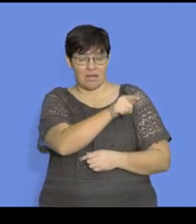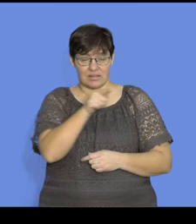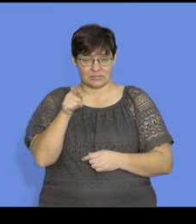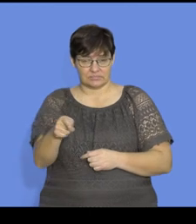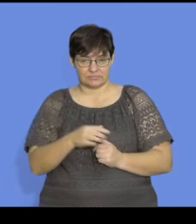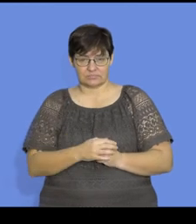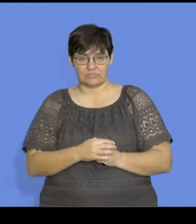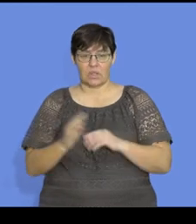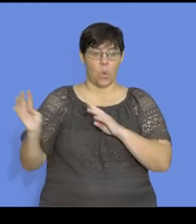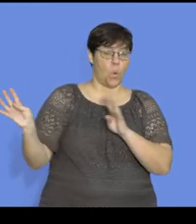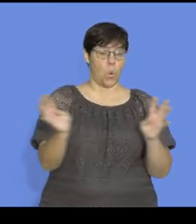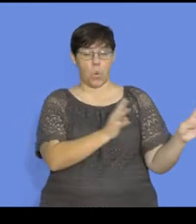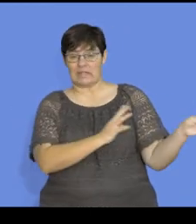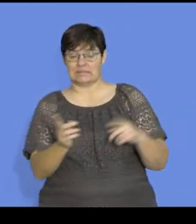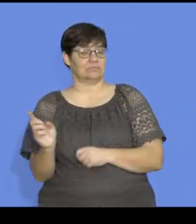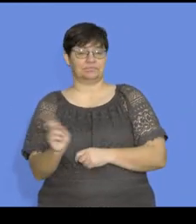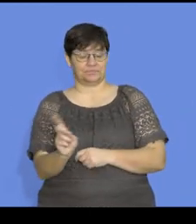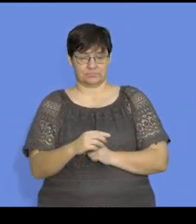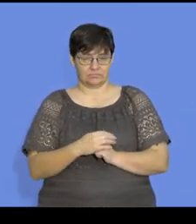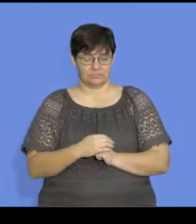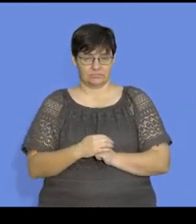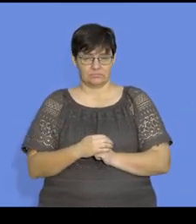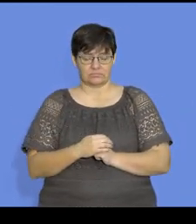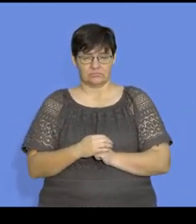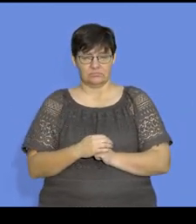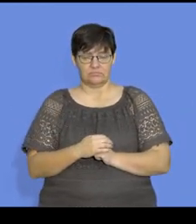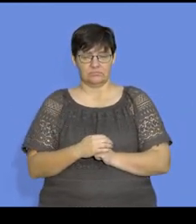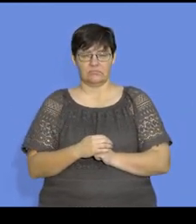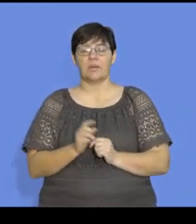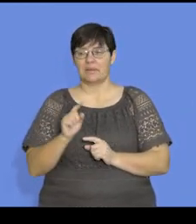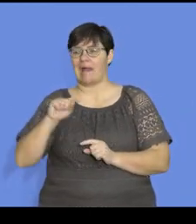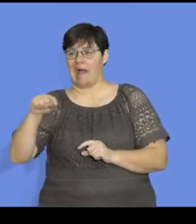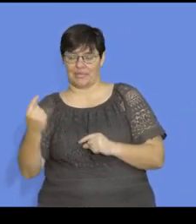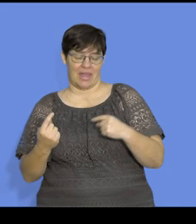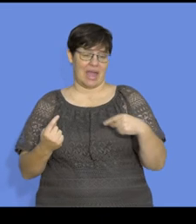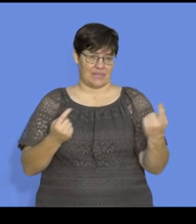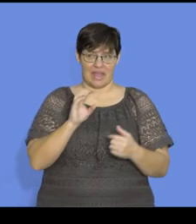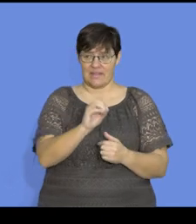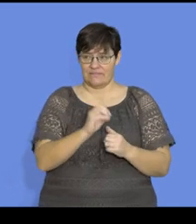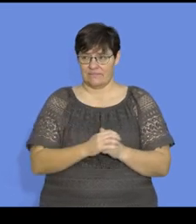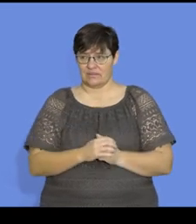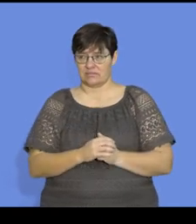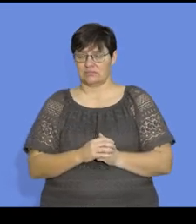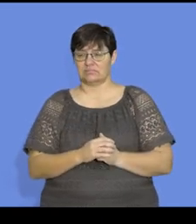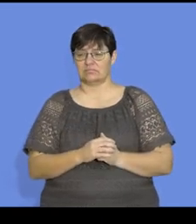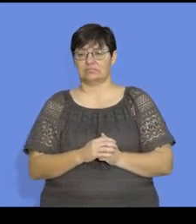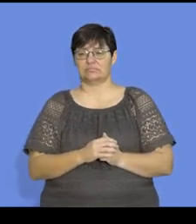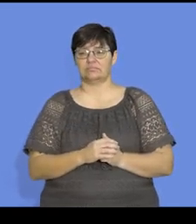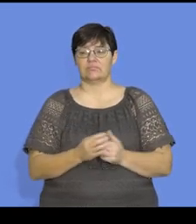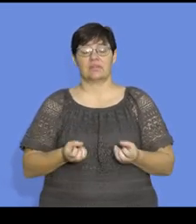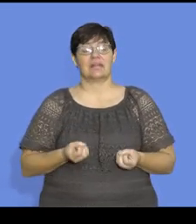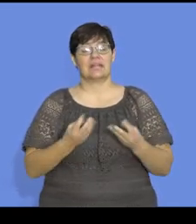flowers are wind pollinated. They're telling you, obviously, otherwise, another pollinator is going to occur.